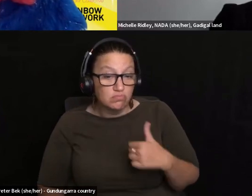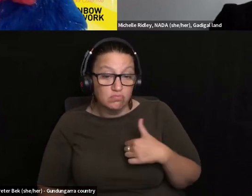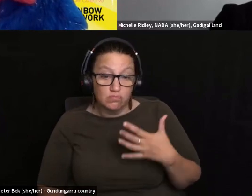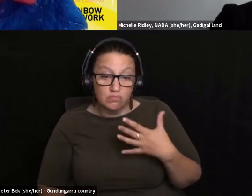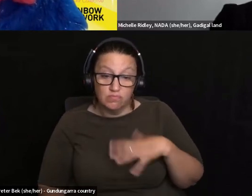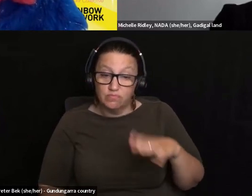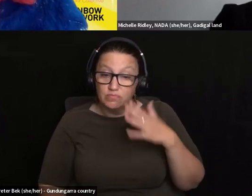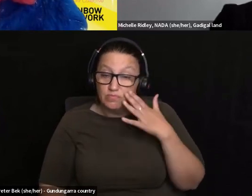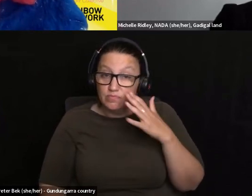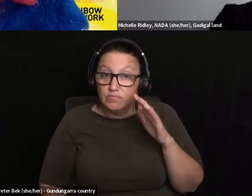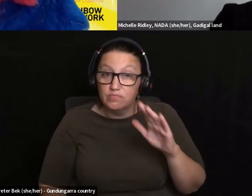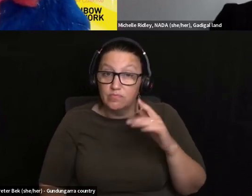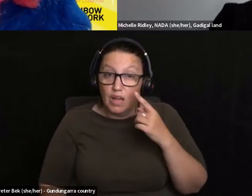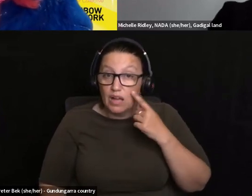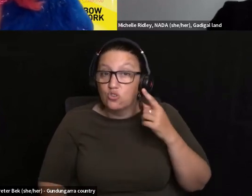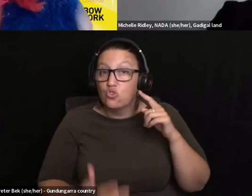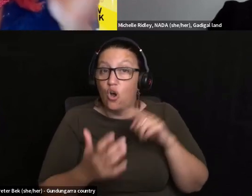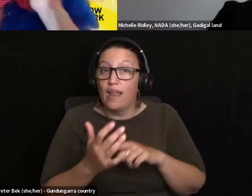acknowledge that